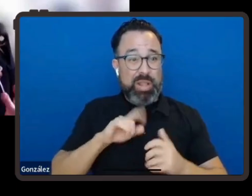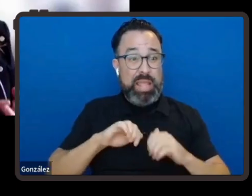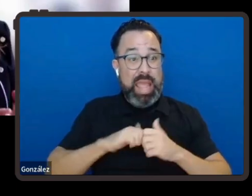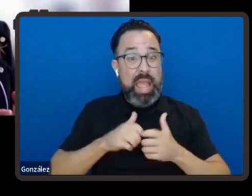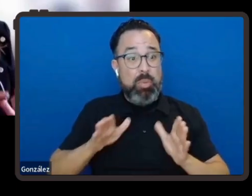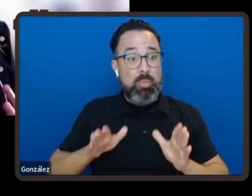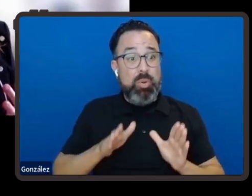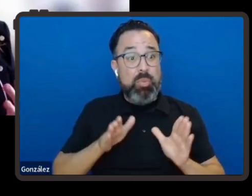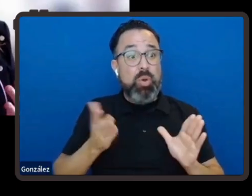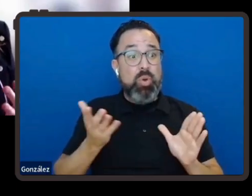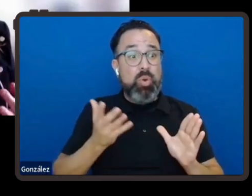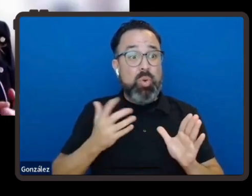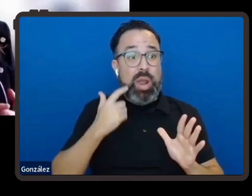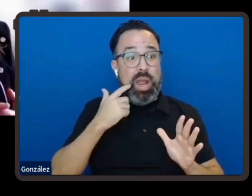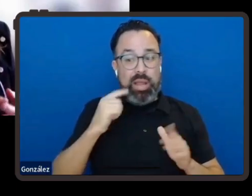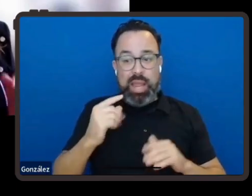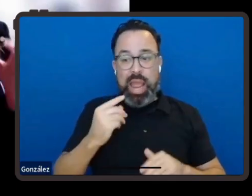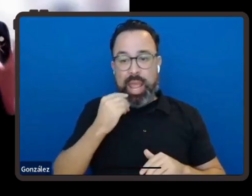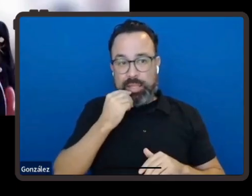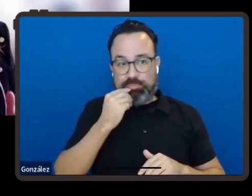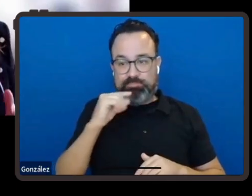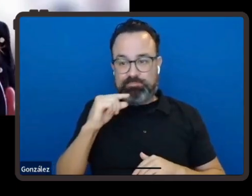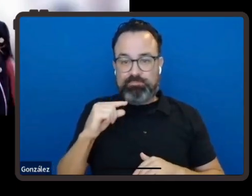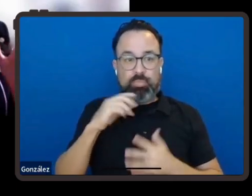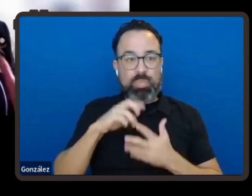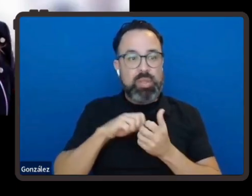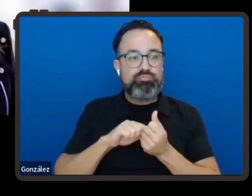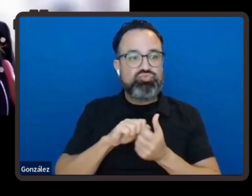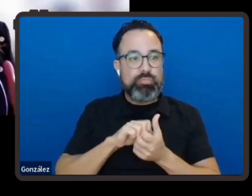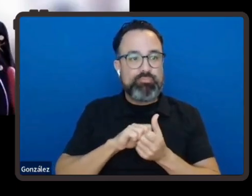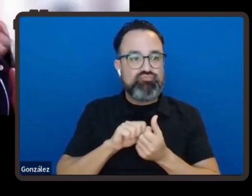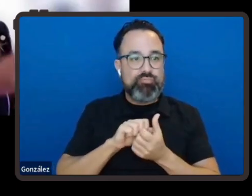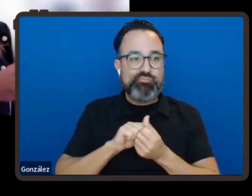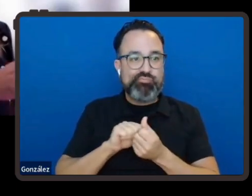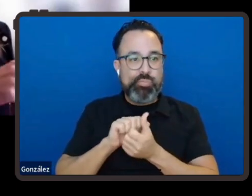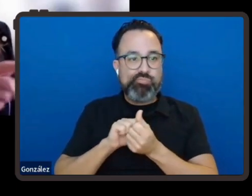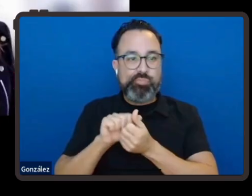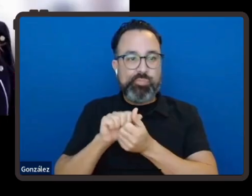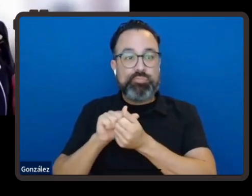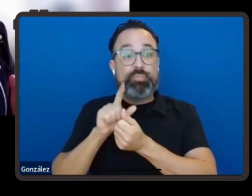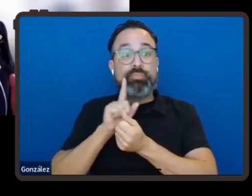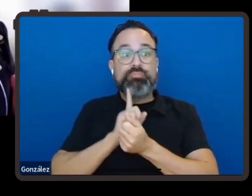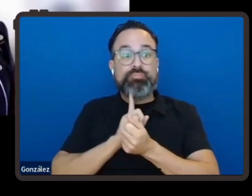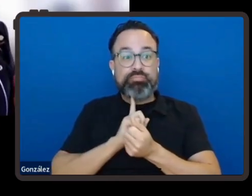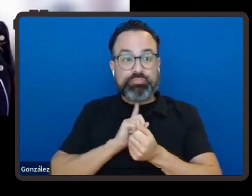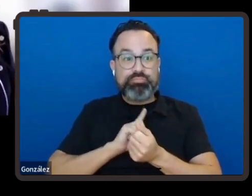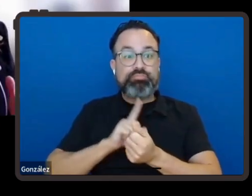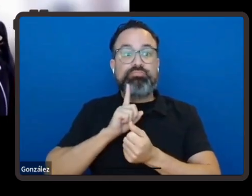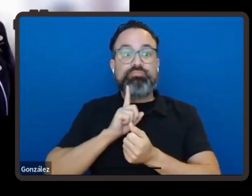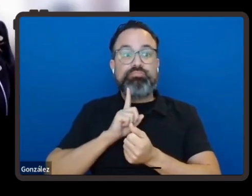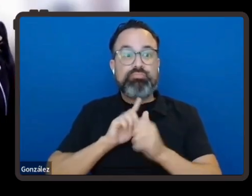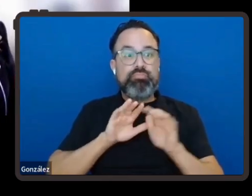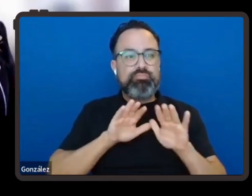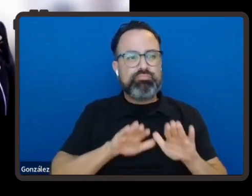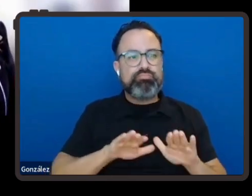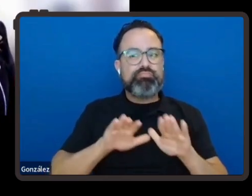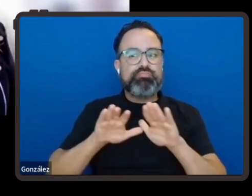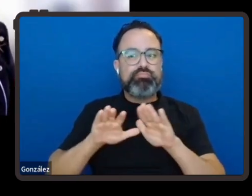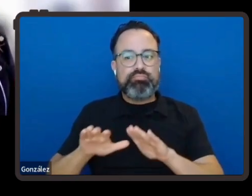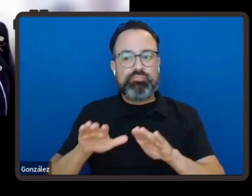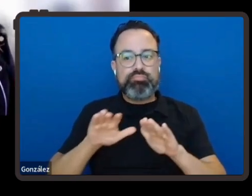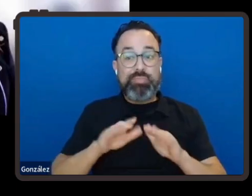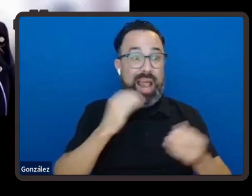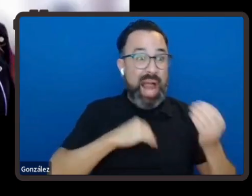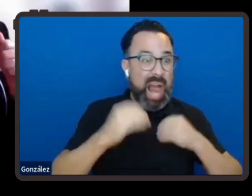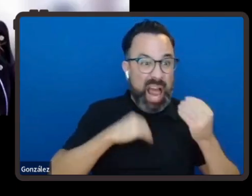amounts, chewing a lot, swallowing, pacing with some sort. We saw a picture of Sarah, I forgot to mention that she had